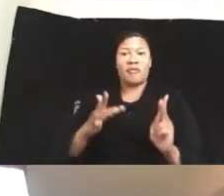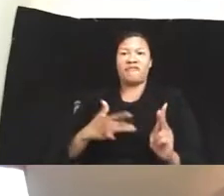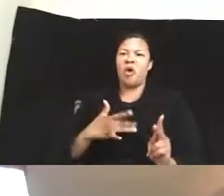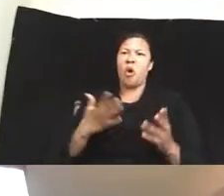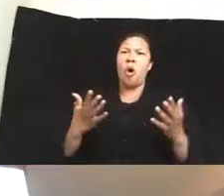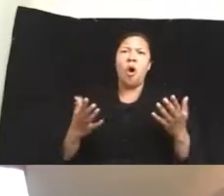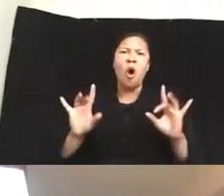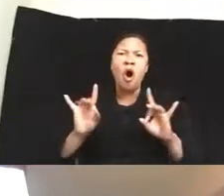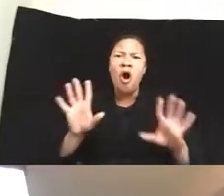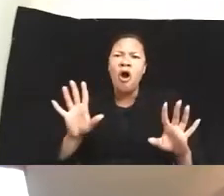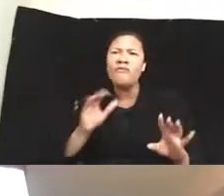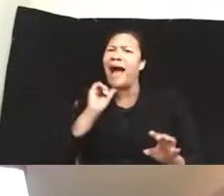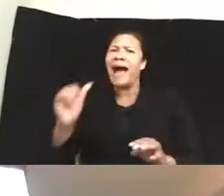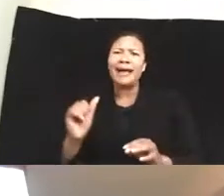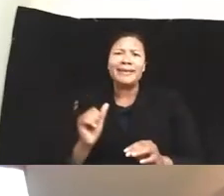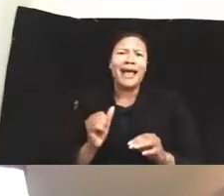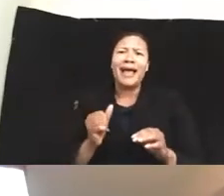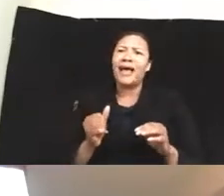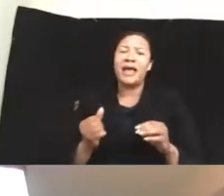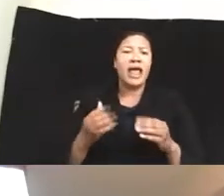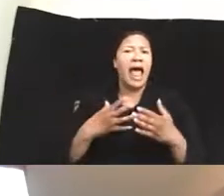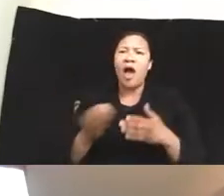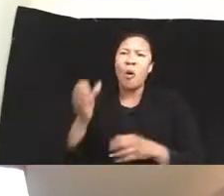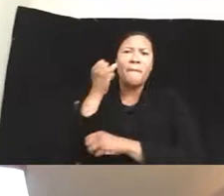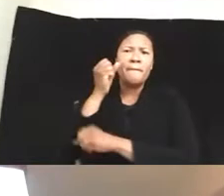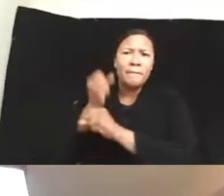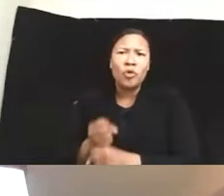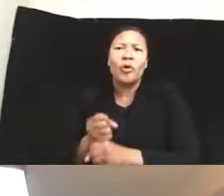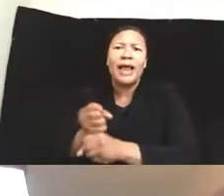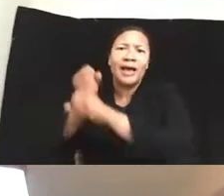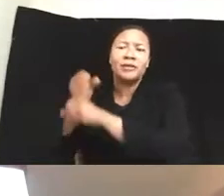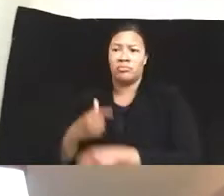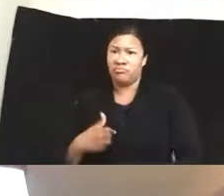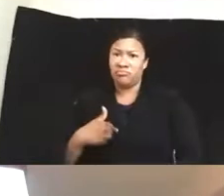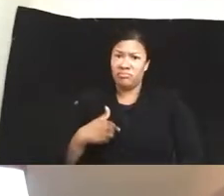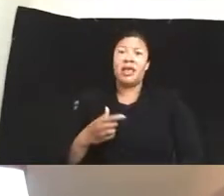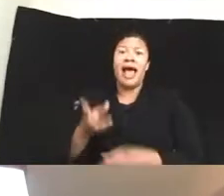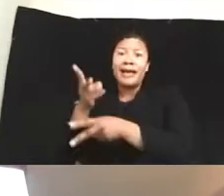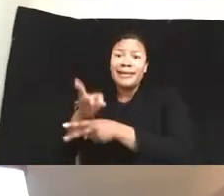streets. I'm a caregiver for a 99-year-old African-American woman.